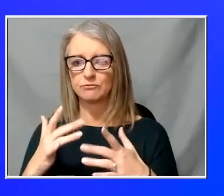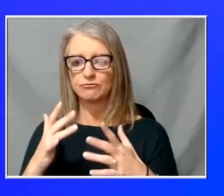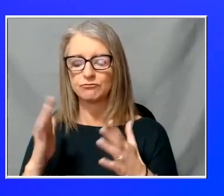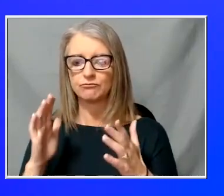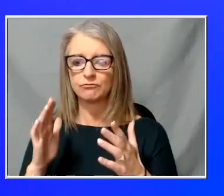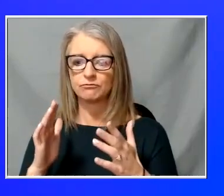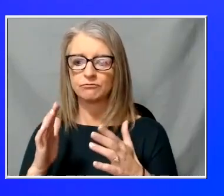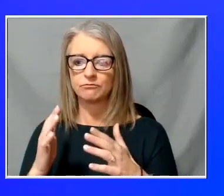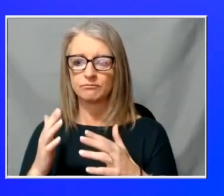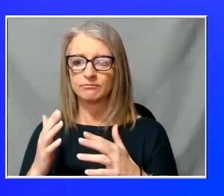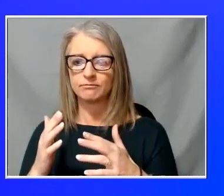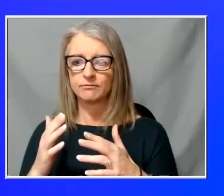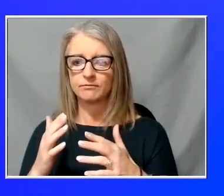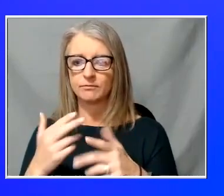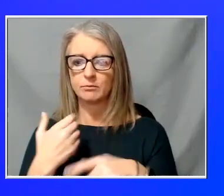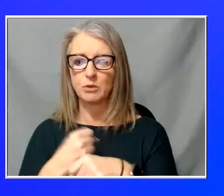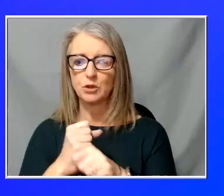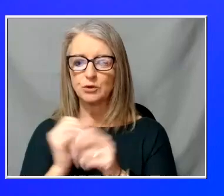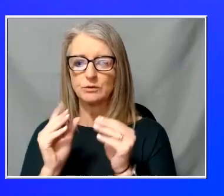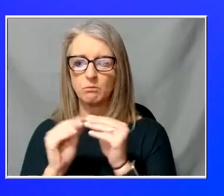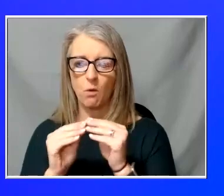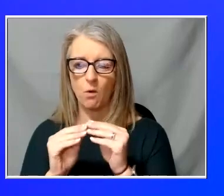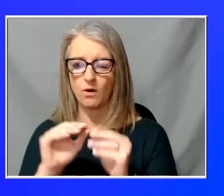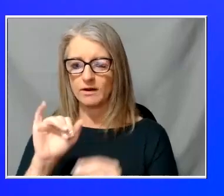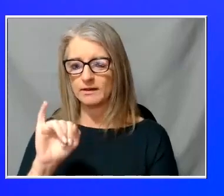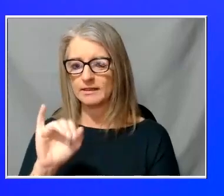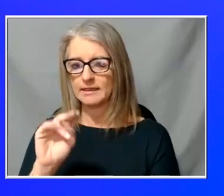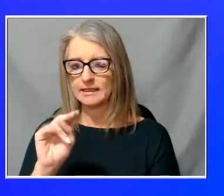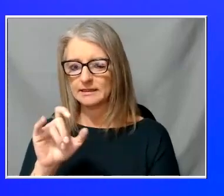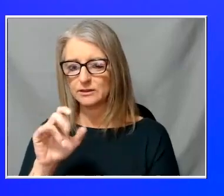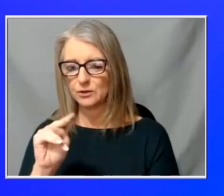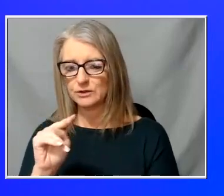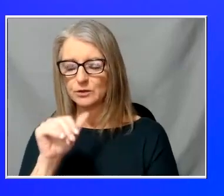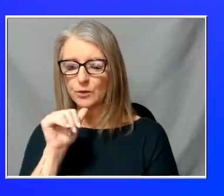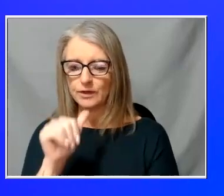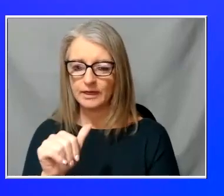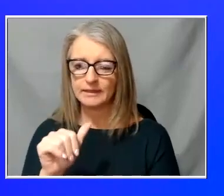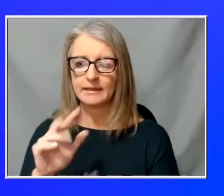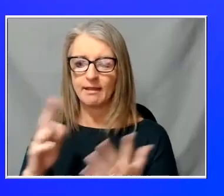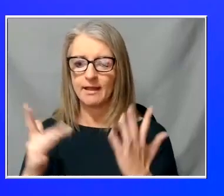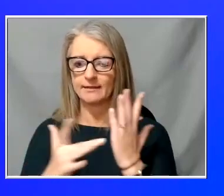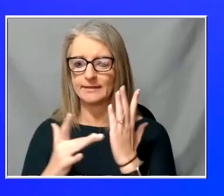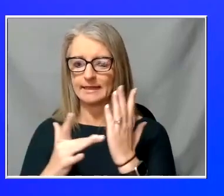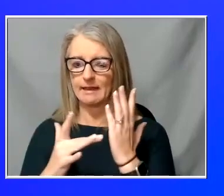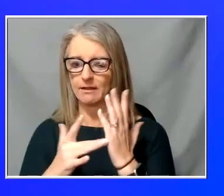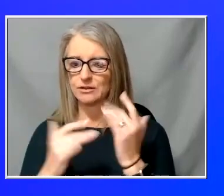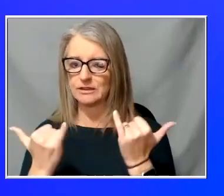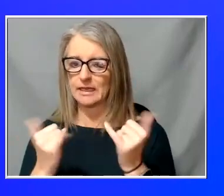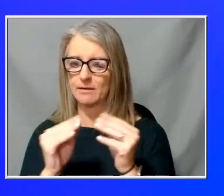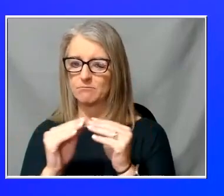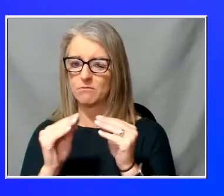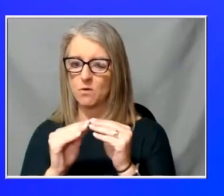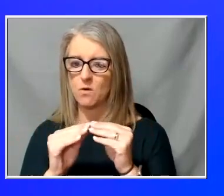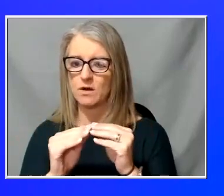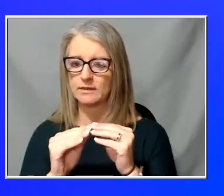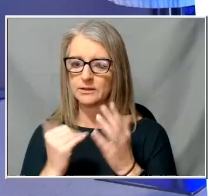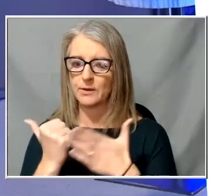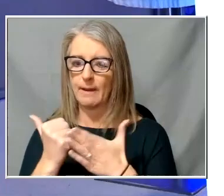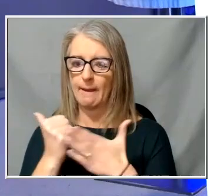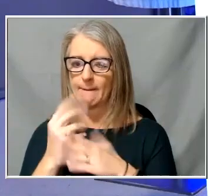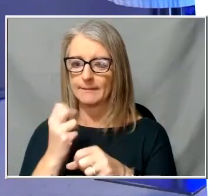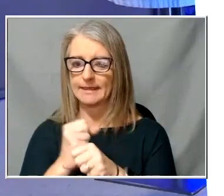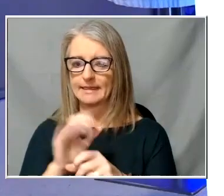vice versa, right? So nowadays we have a lot of those technologies that help people deliver the insulin.